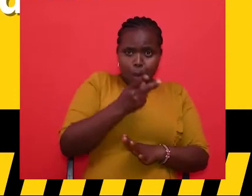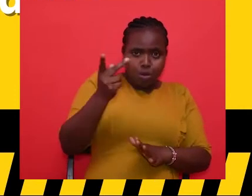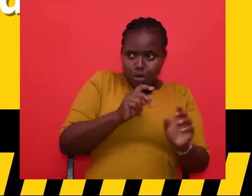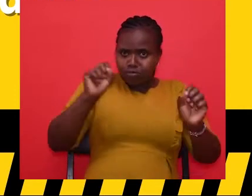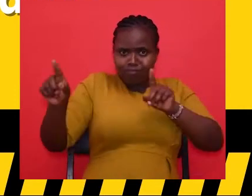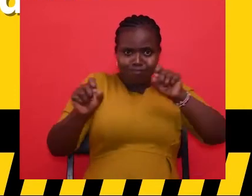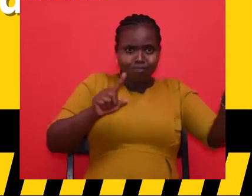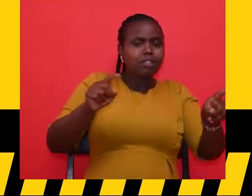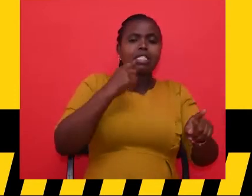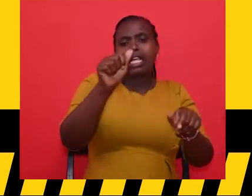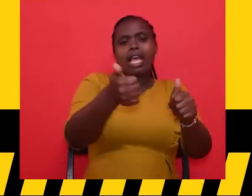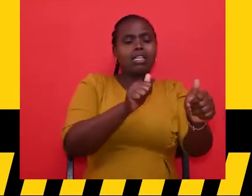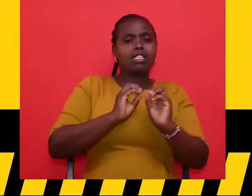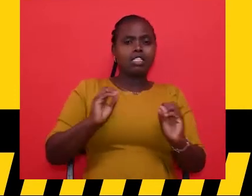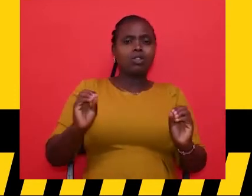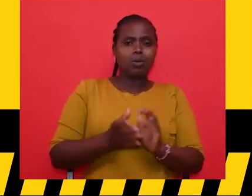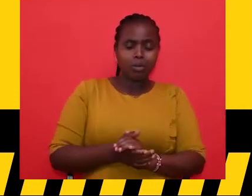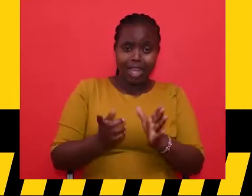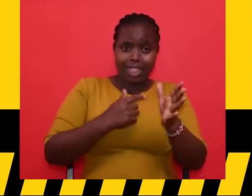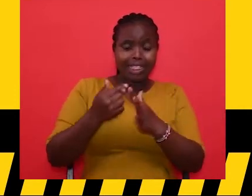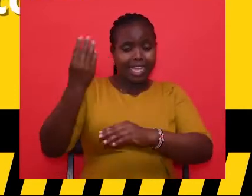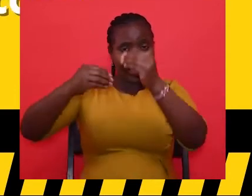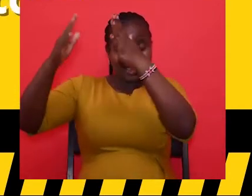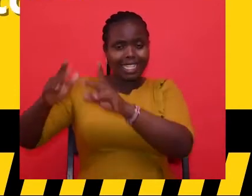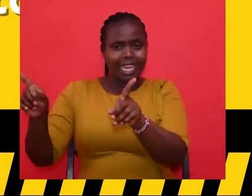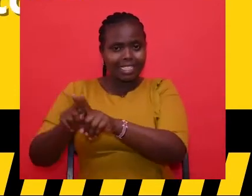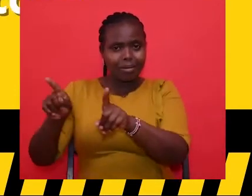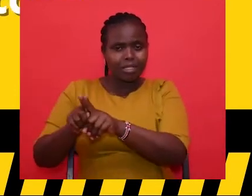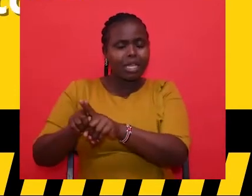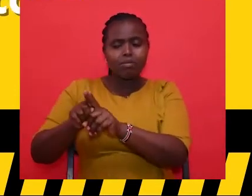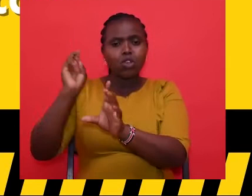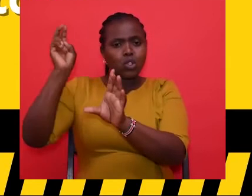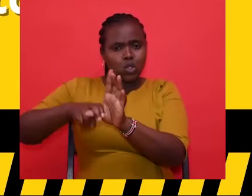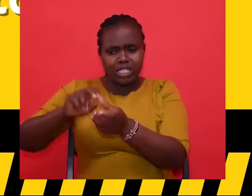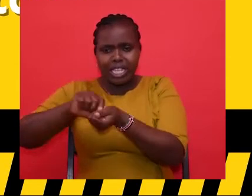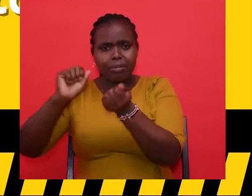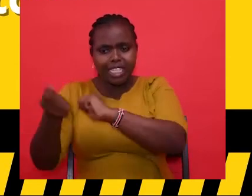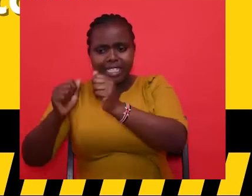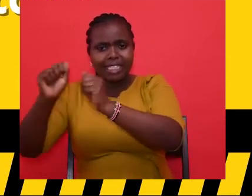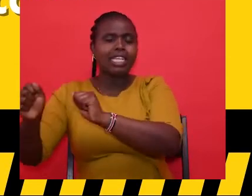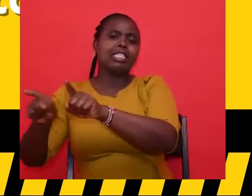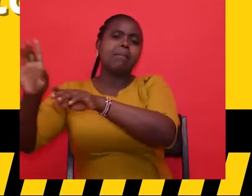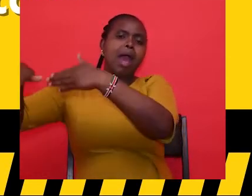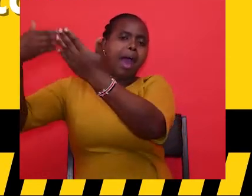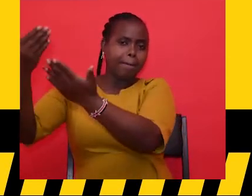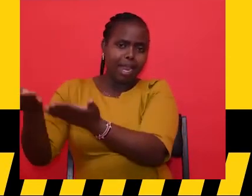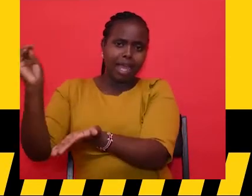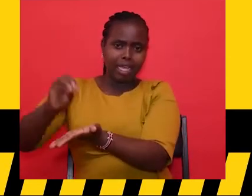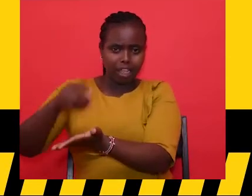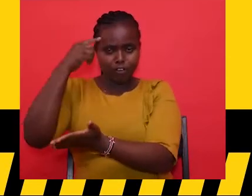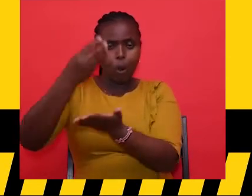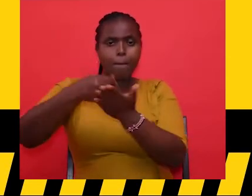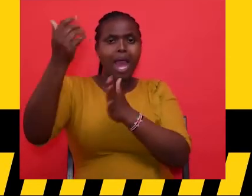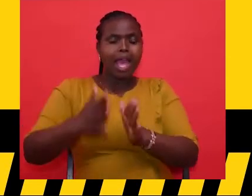by an SMS. The seller will then log on to their Teams account and make the necessary changes and resubmit the application for the buyer to accept. No